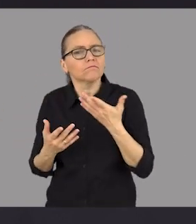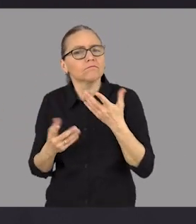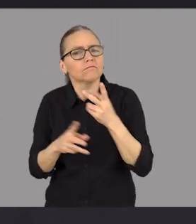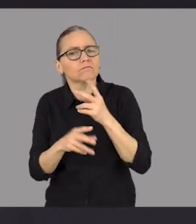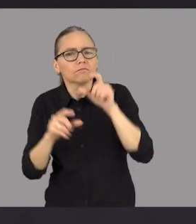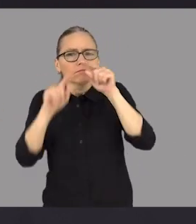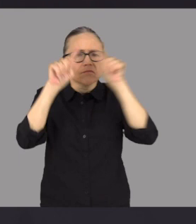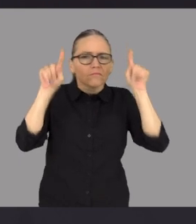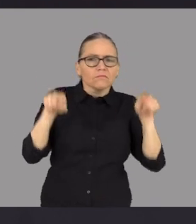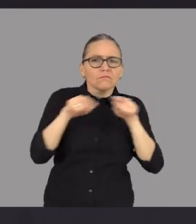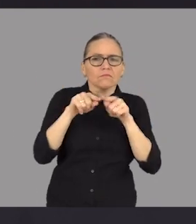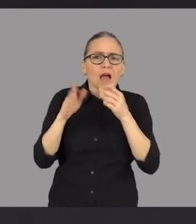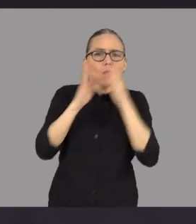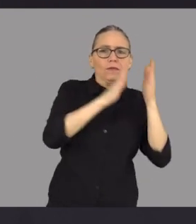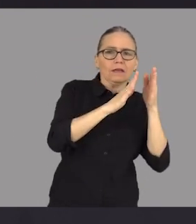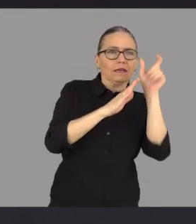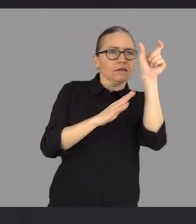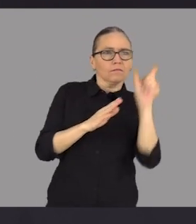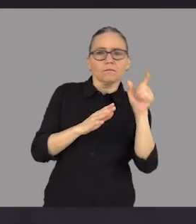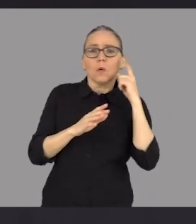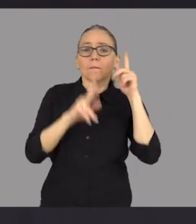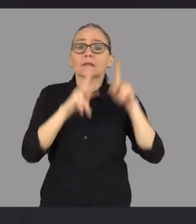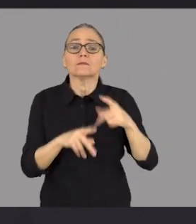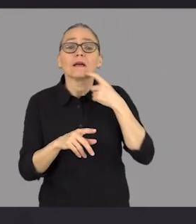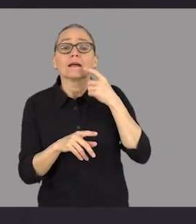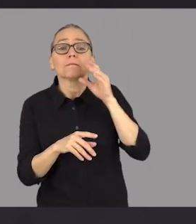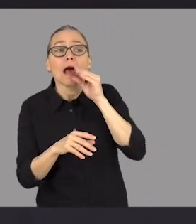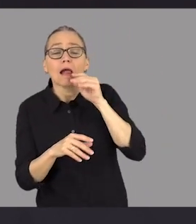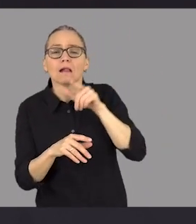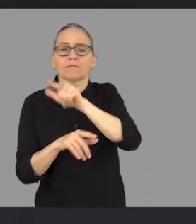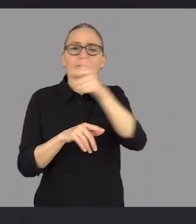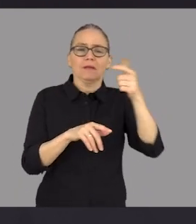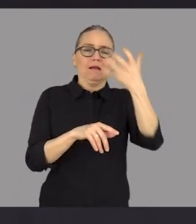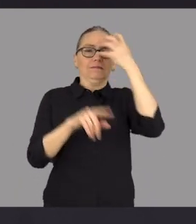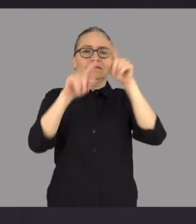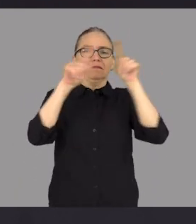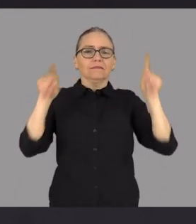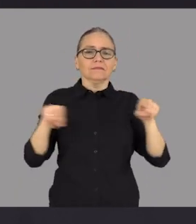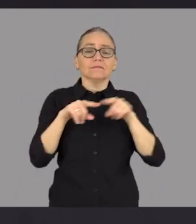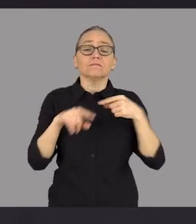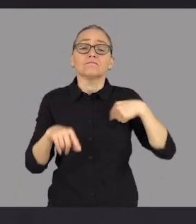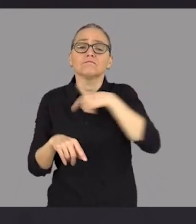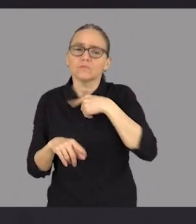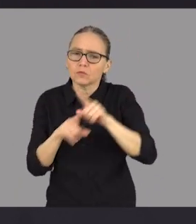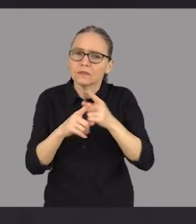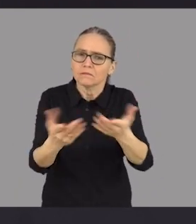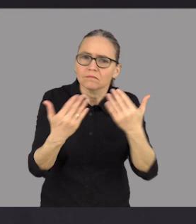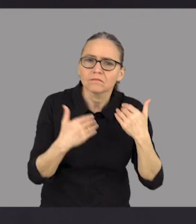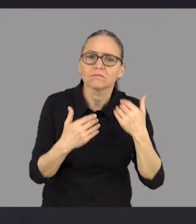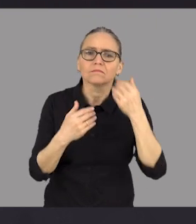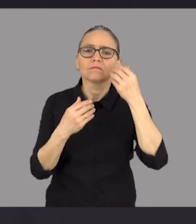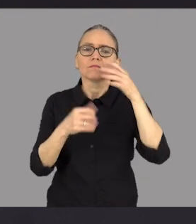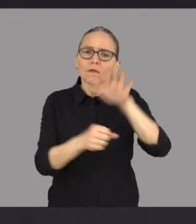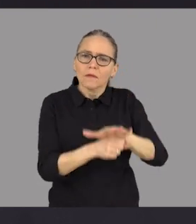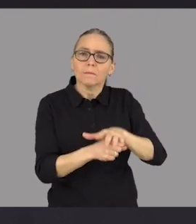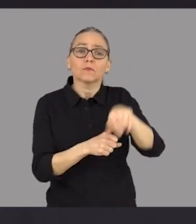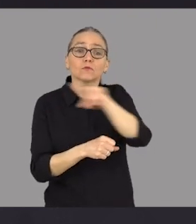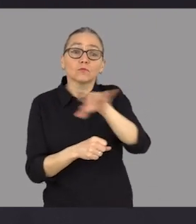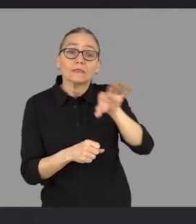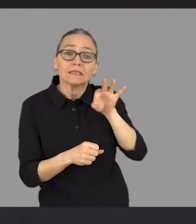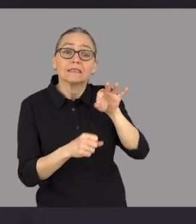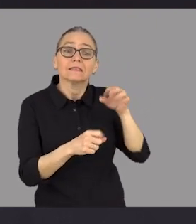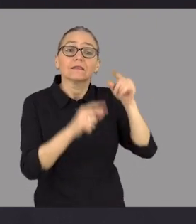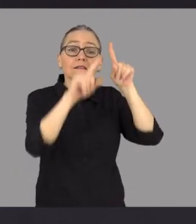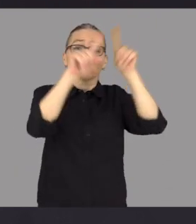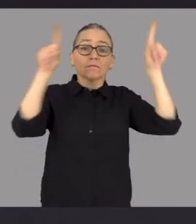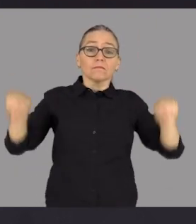support team will ensure that they are pinned alongside all speakers. We do recommend that you ensure your view settings are set